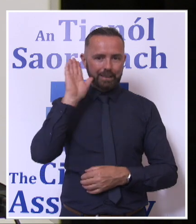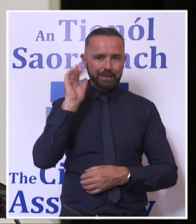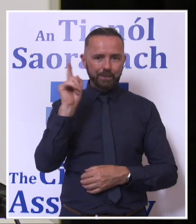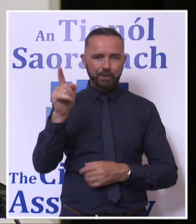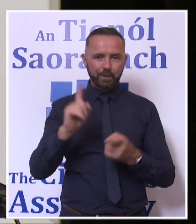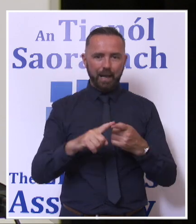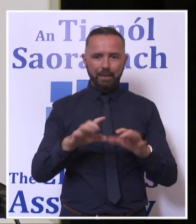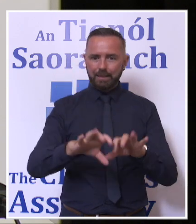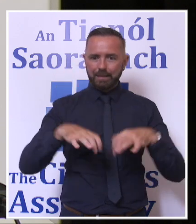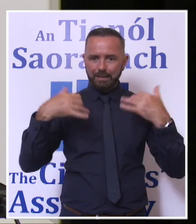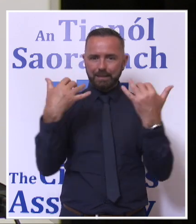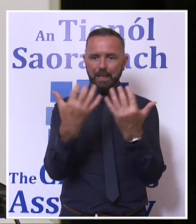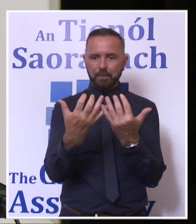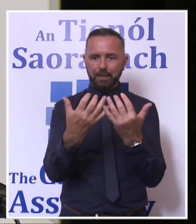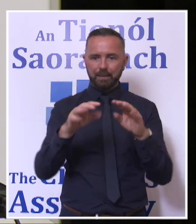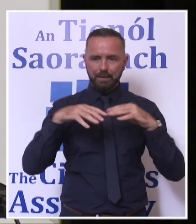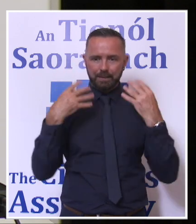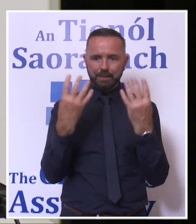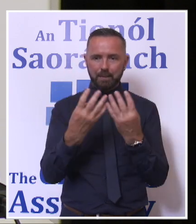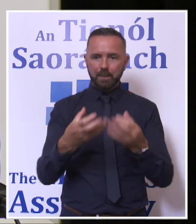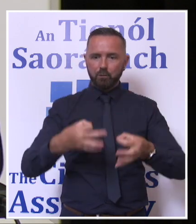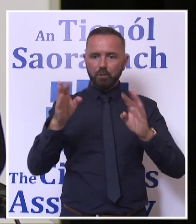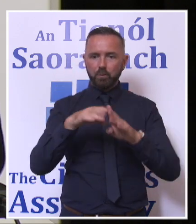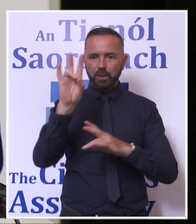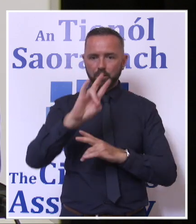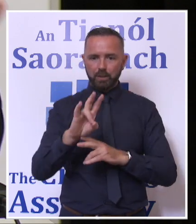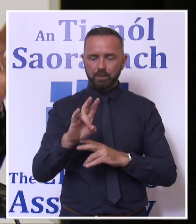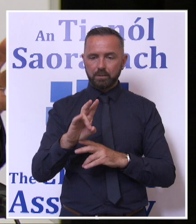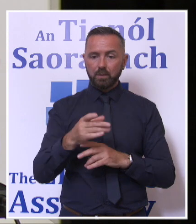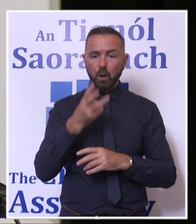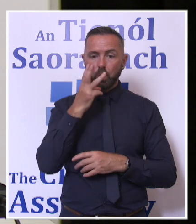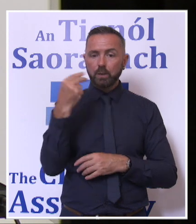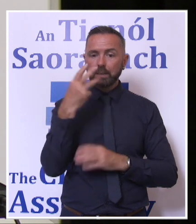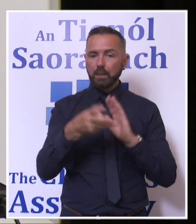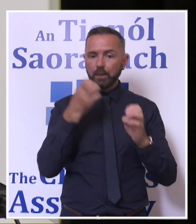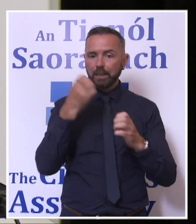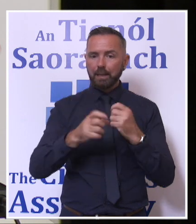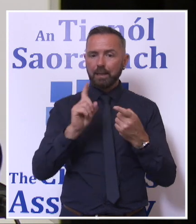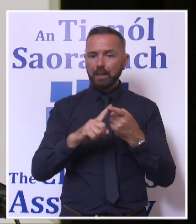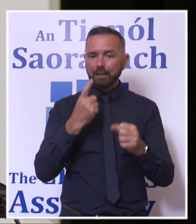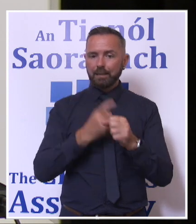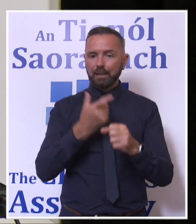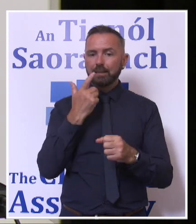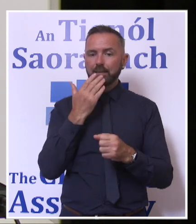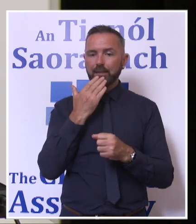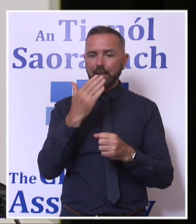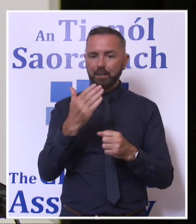our assembly were absolutely fantastic as well with the questions. So I wish you a nice weekend and time to spend with your